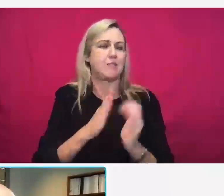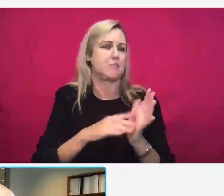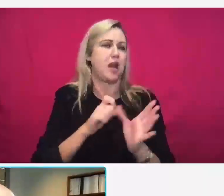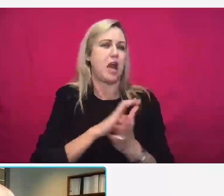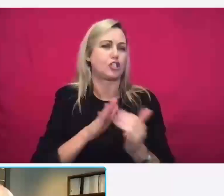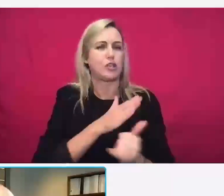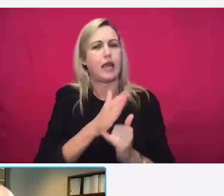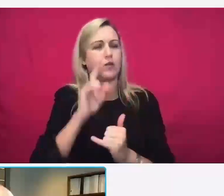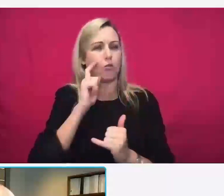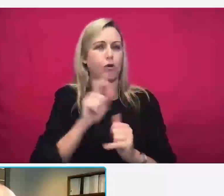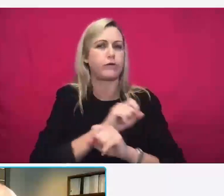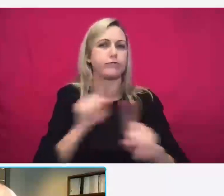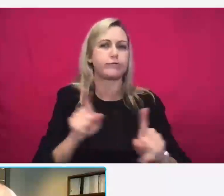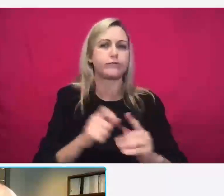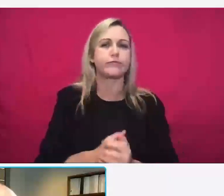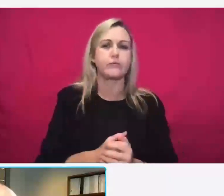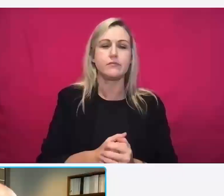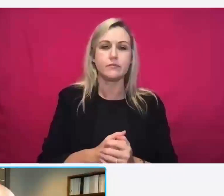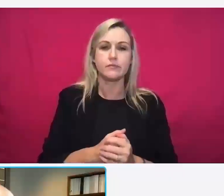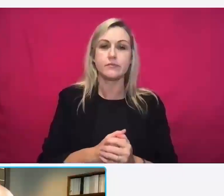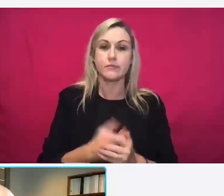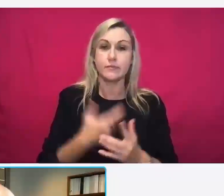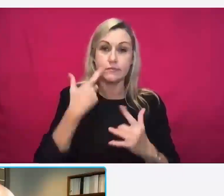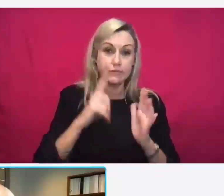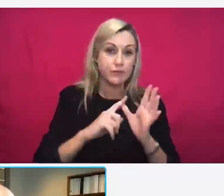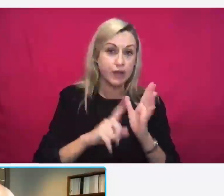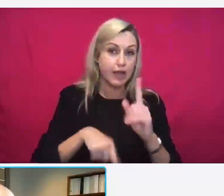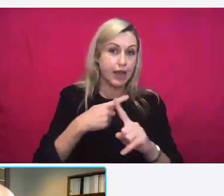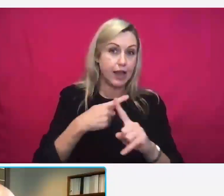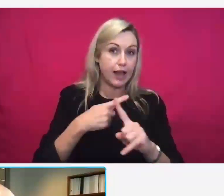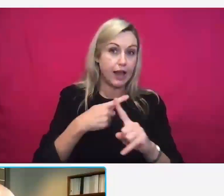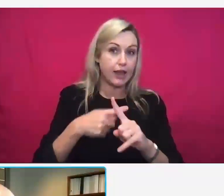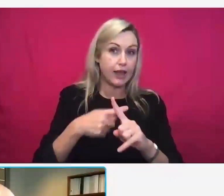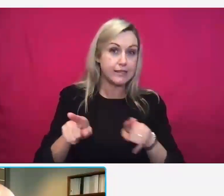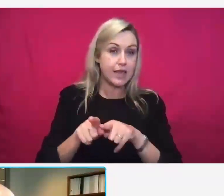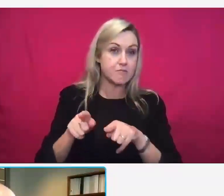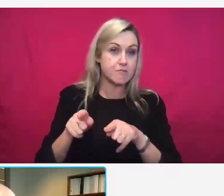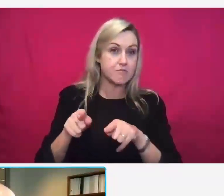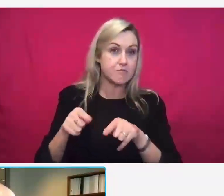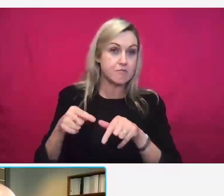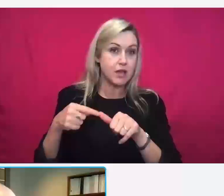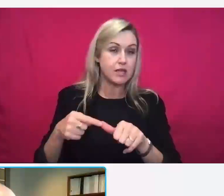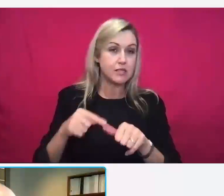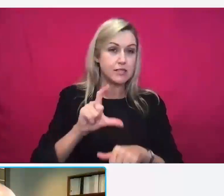that answers Alex's question, but I'll just confirm it. Because that was, is there an example of a new CFR report somewhere? And I think